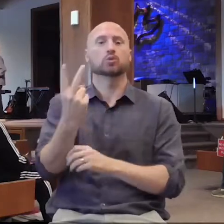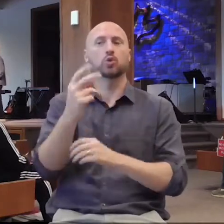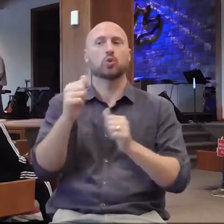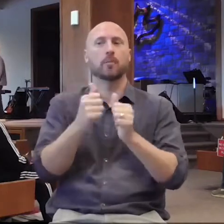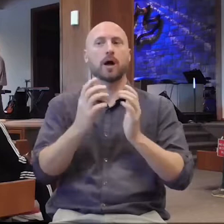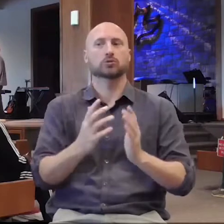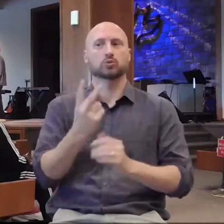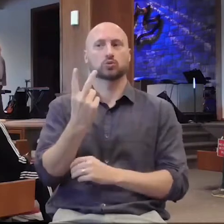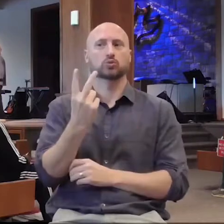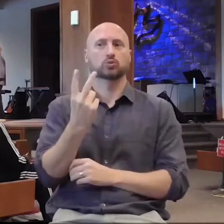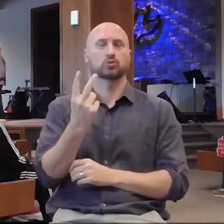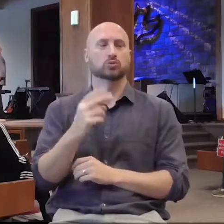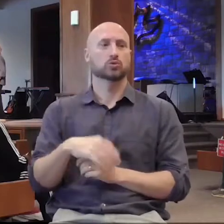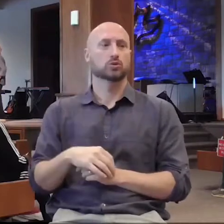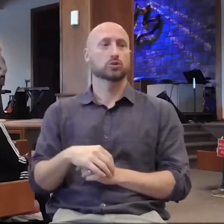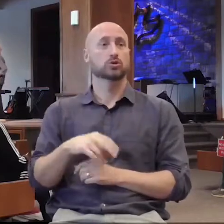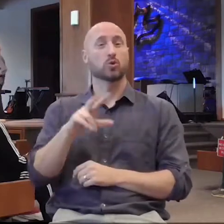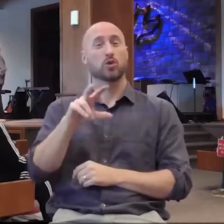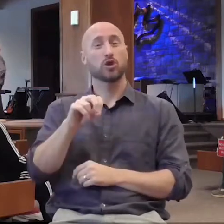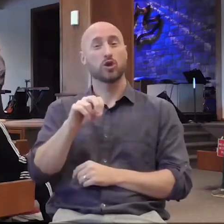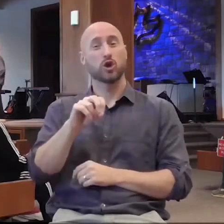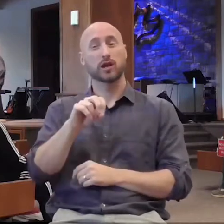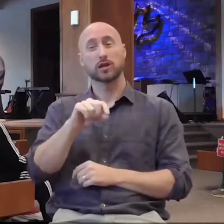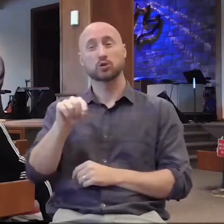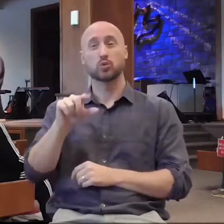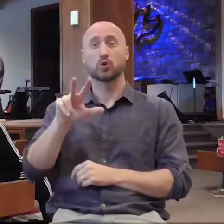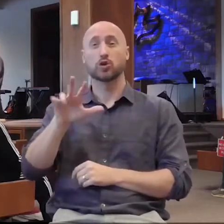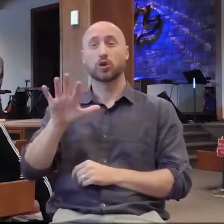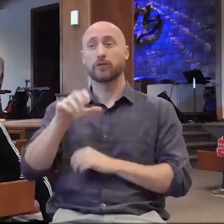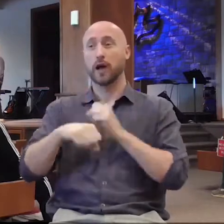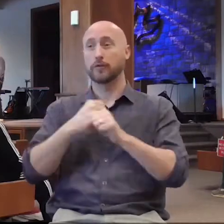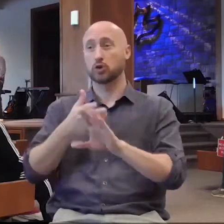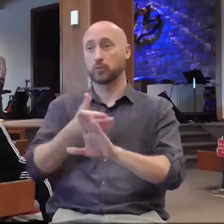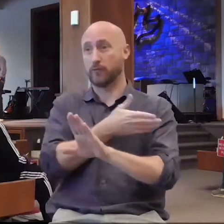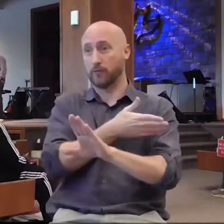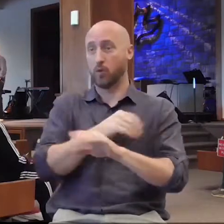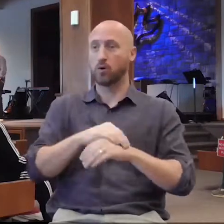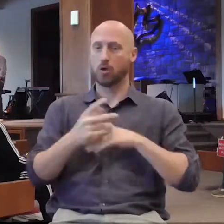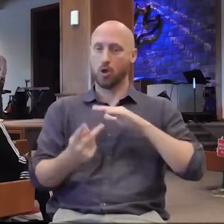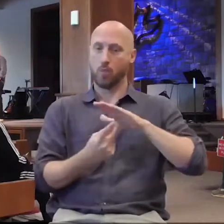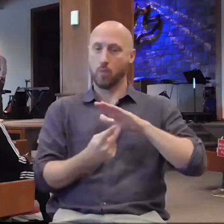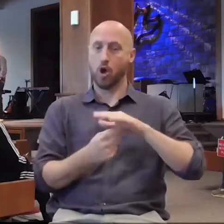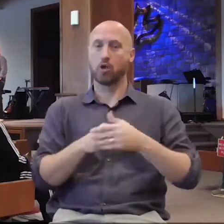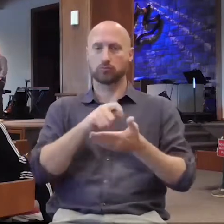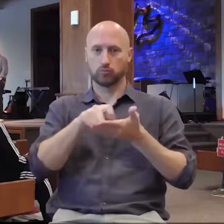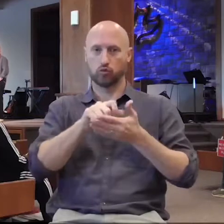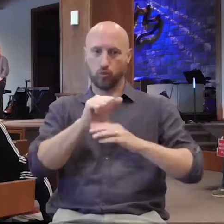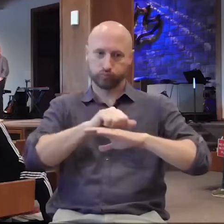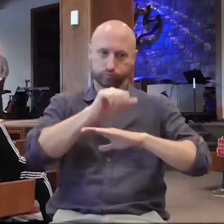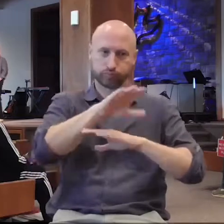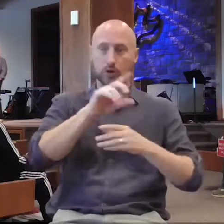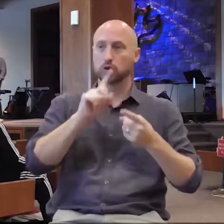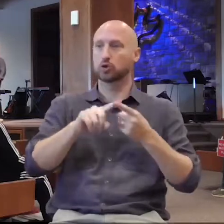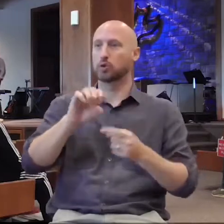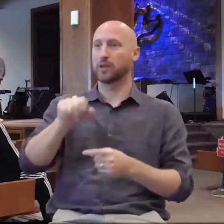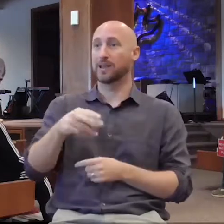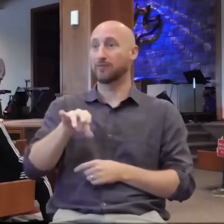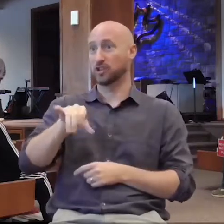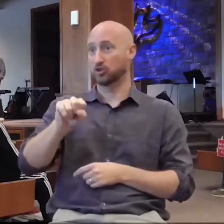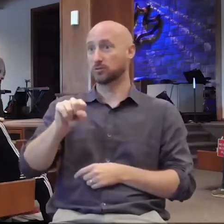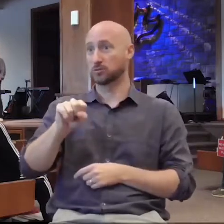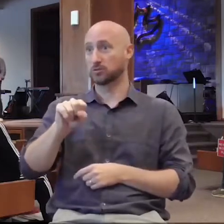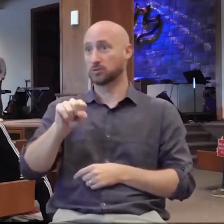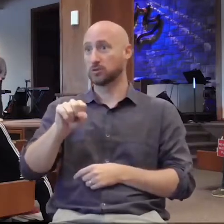30 to 35 years before this, Paul had written the letter to the Ephesians, and now it's 35 years